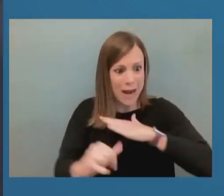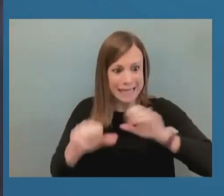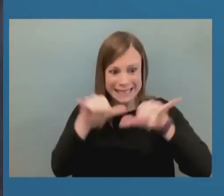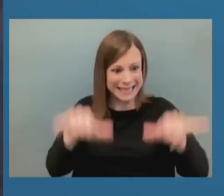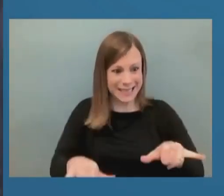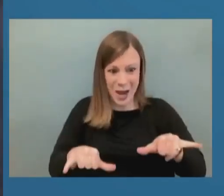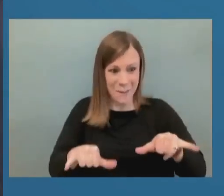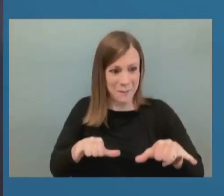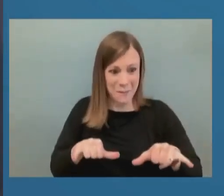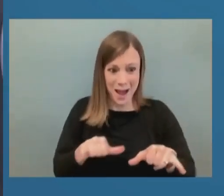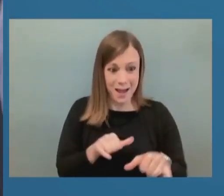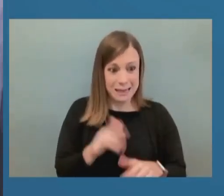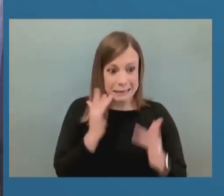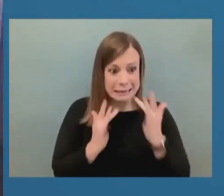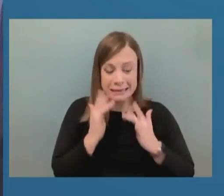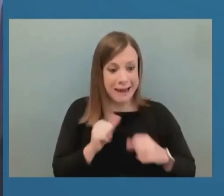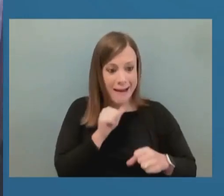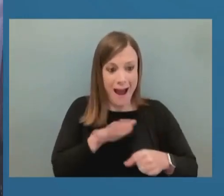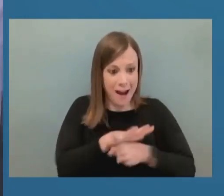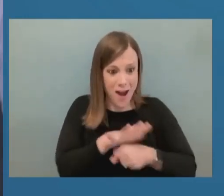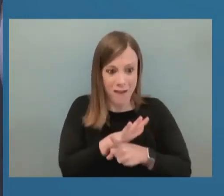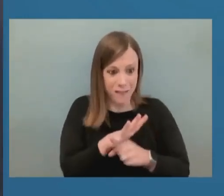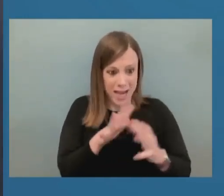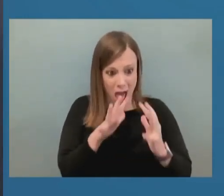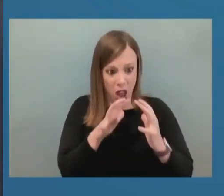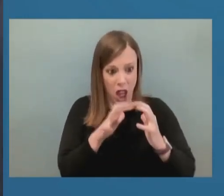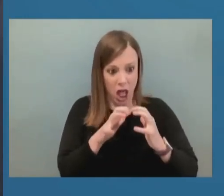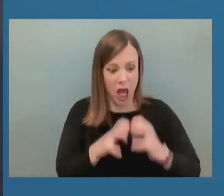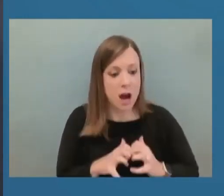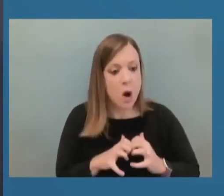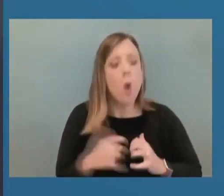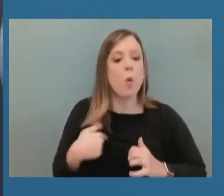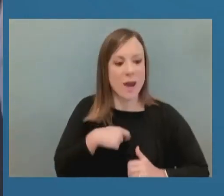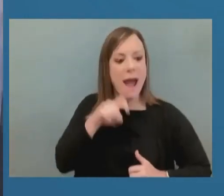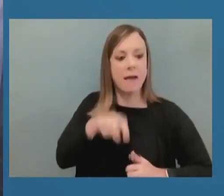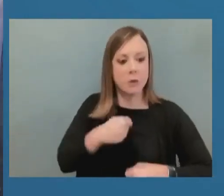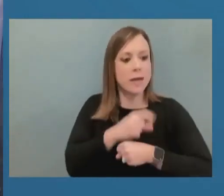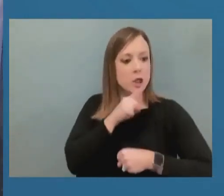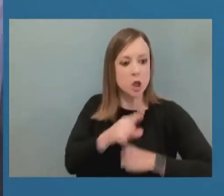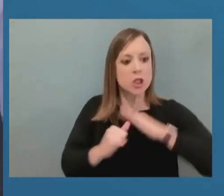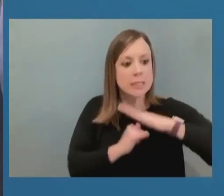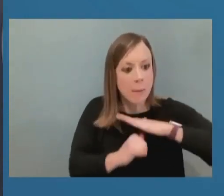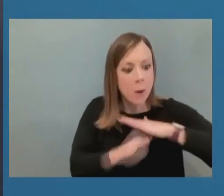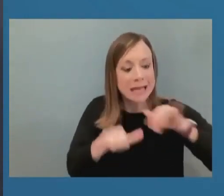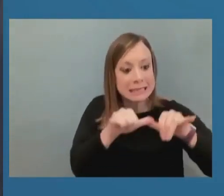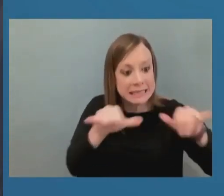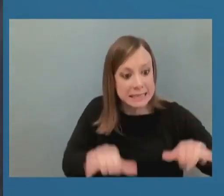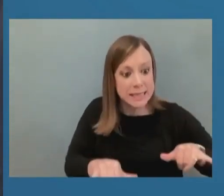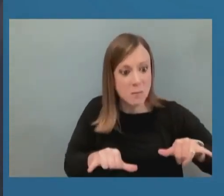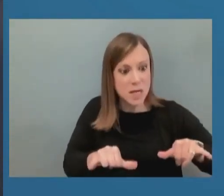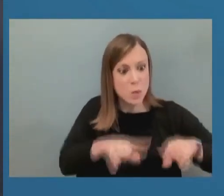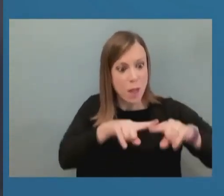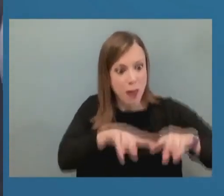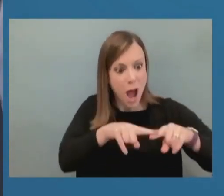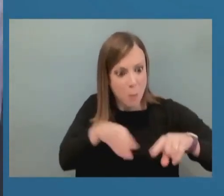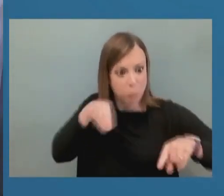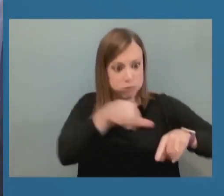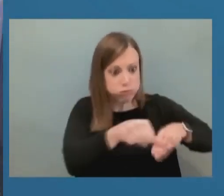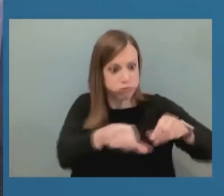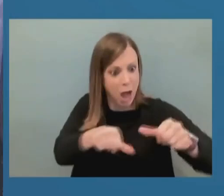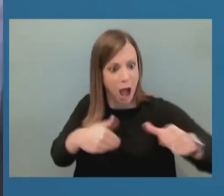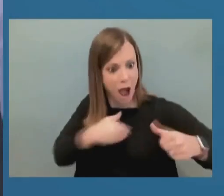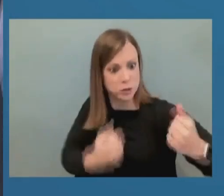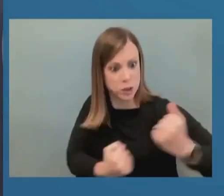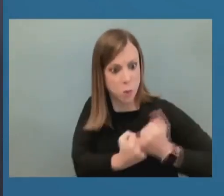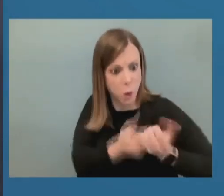running in a reliable, safe way, or we shut down. And the ripple effect, not just across New